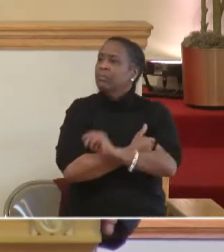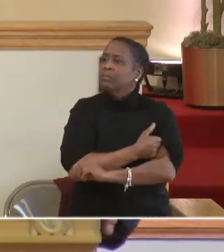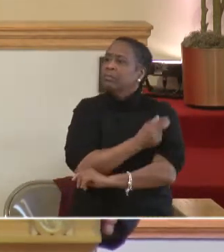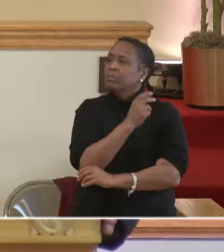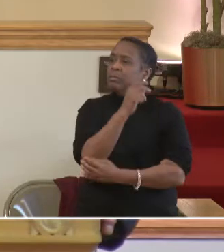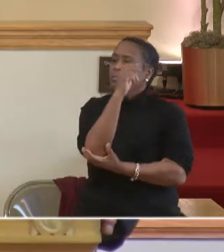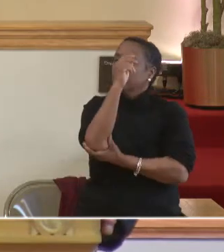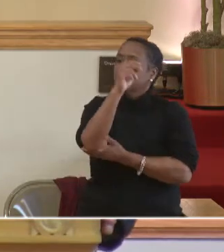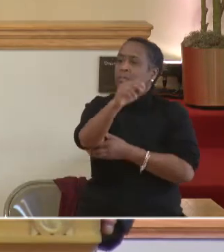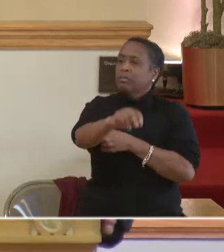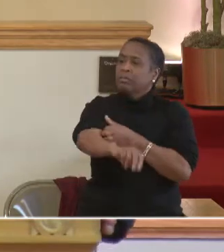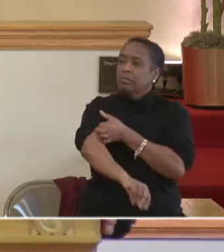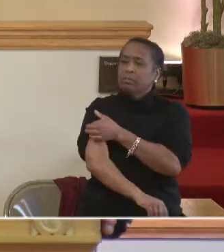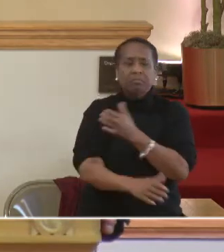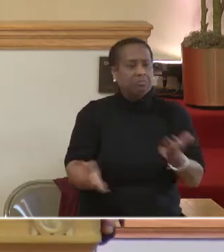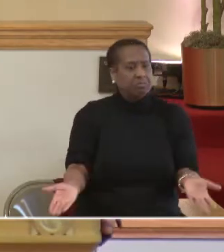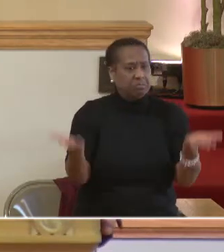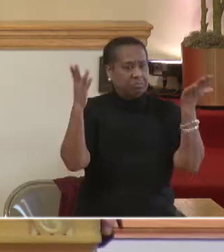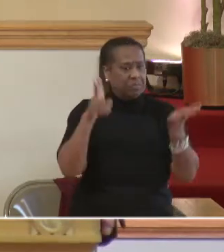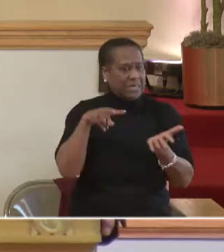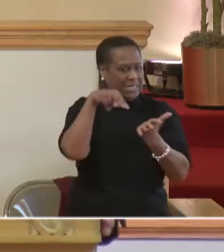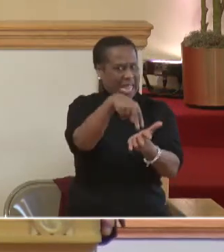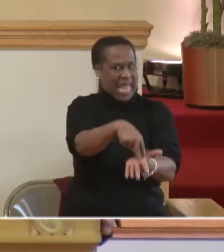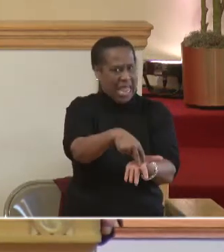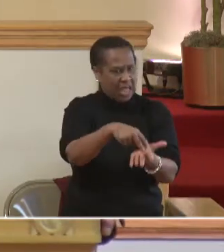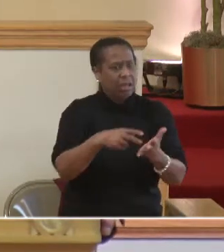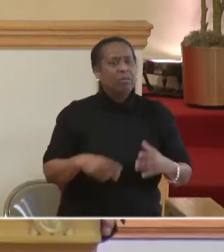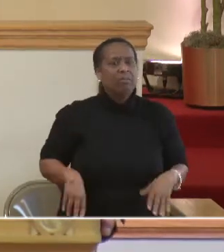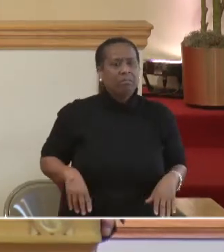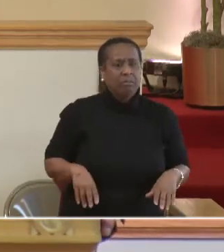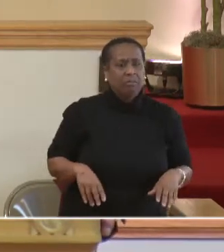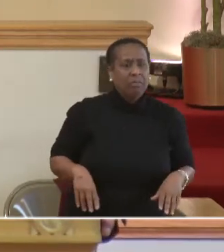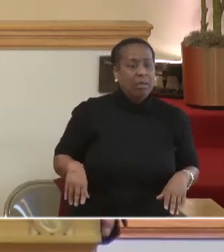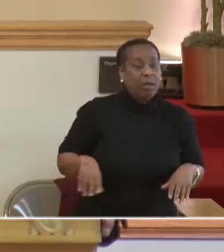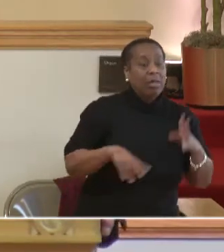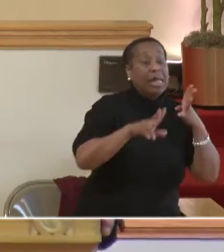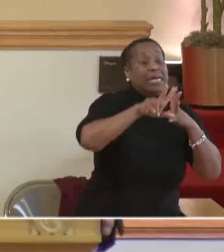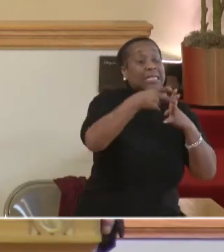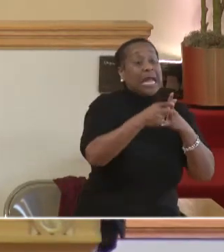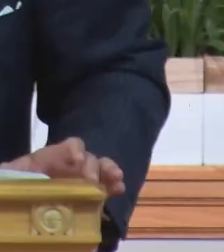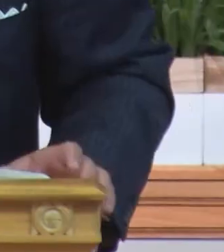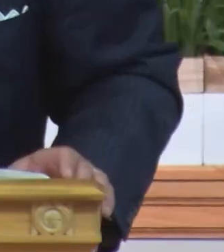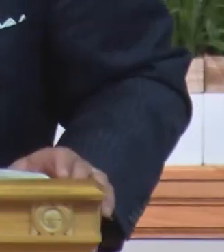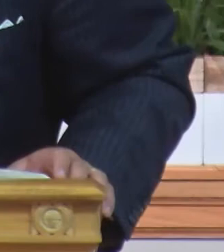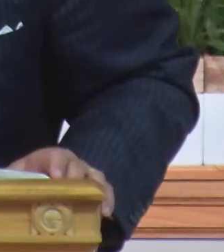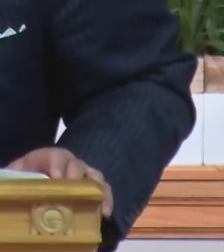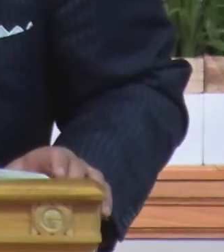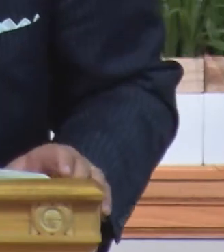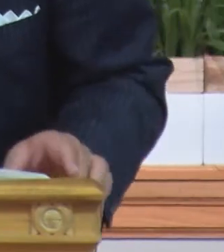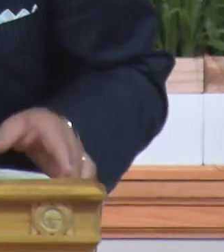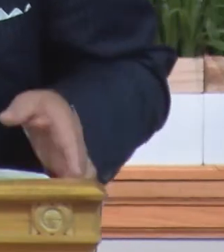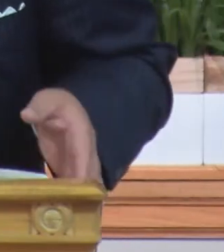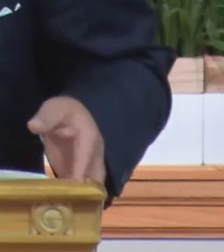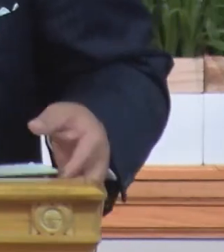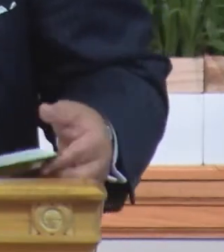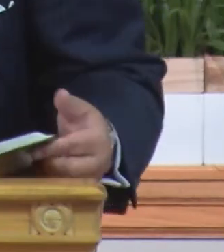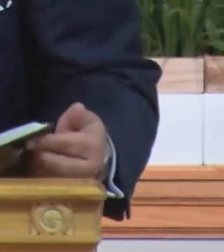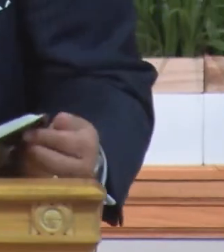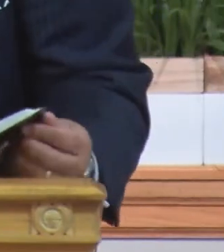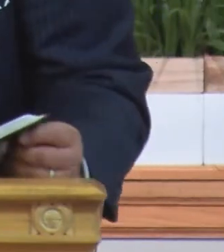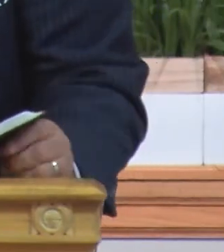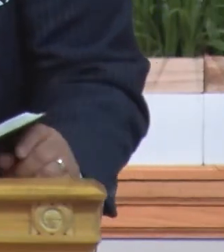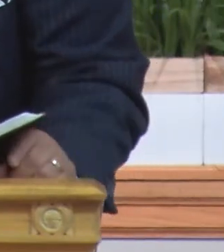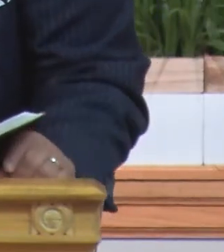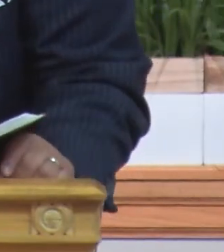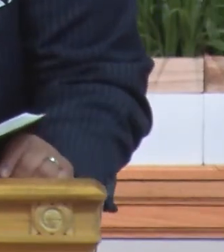reverence to the word of God as we come to you today from the second book of Kings, chapter 22, verses